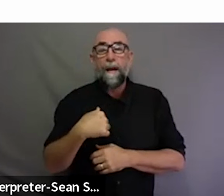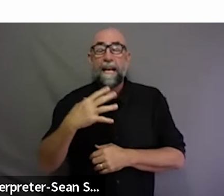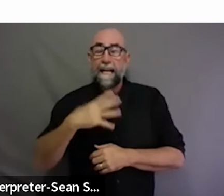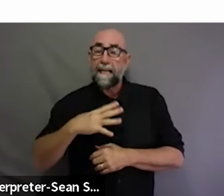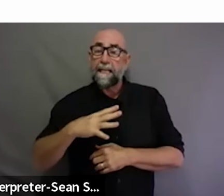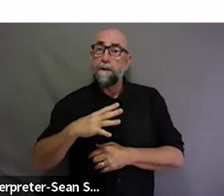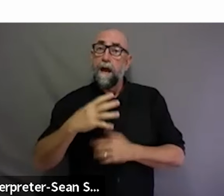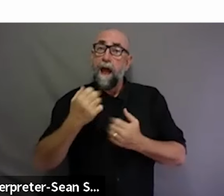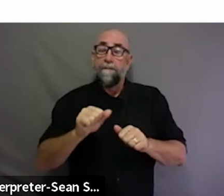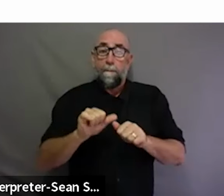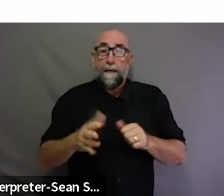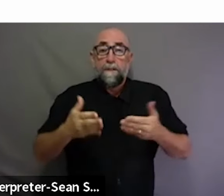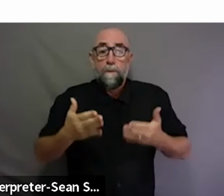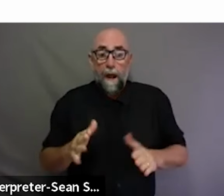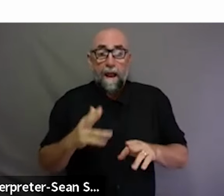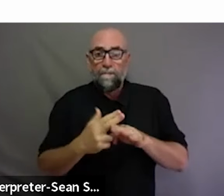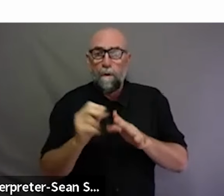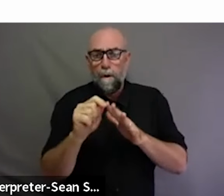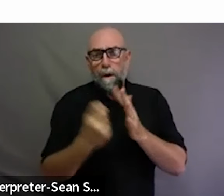teaching.